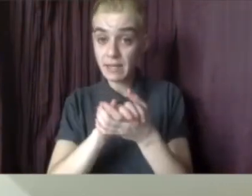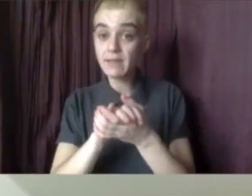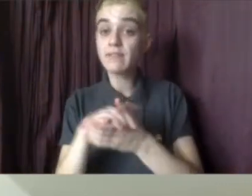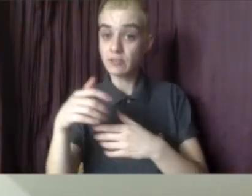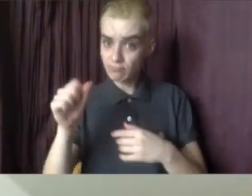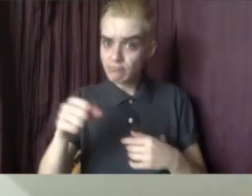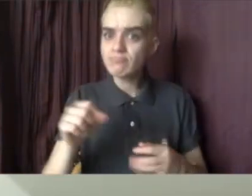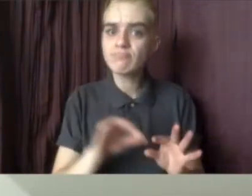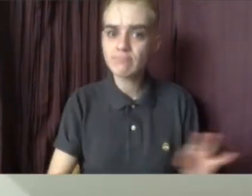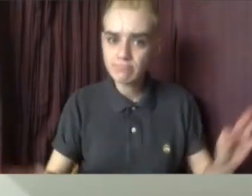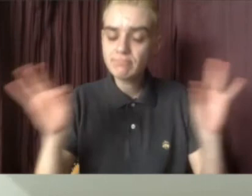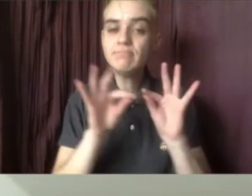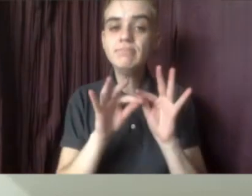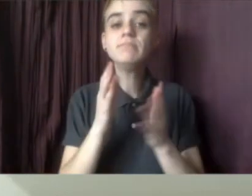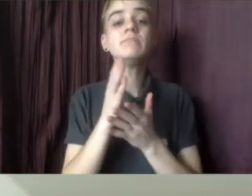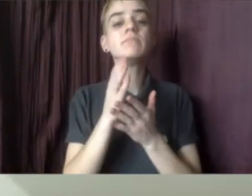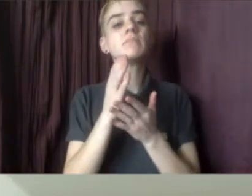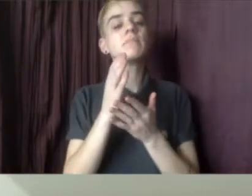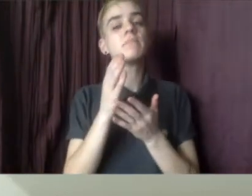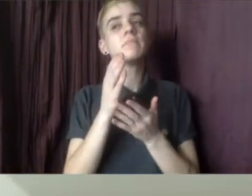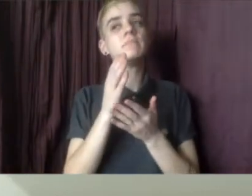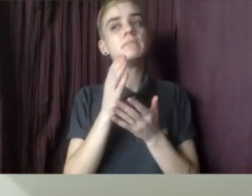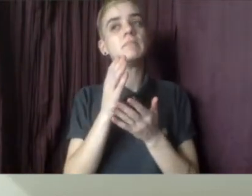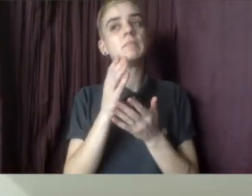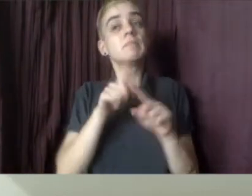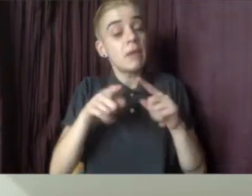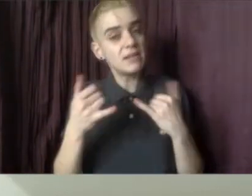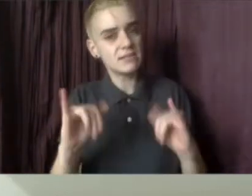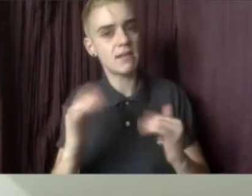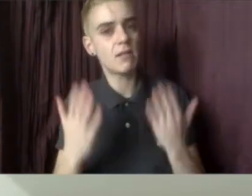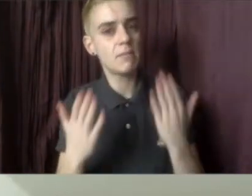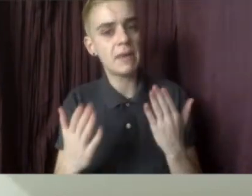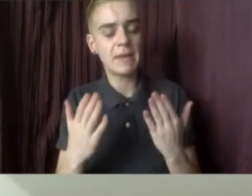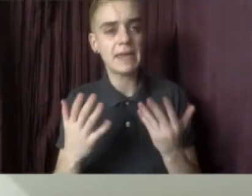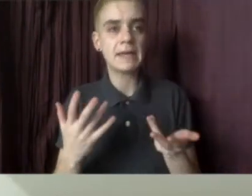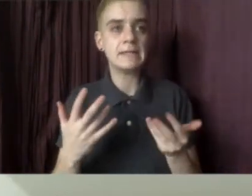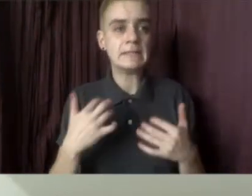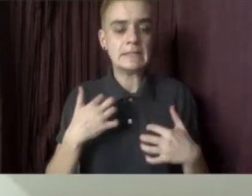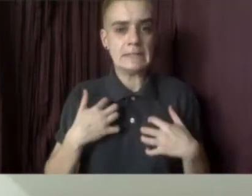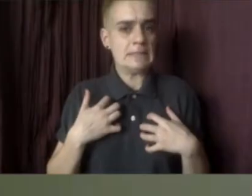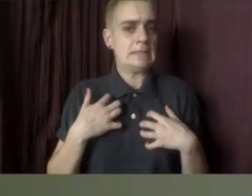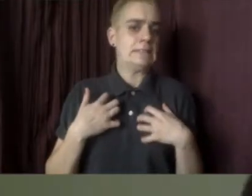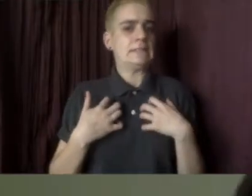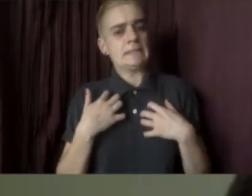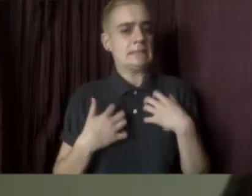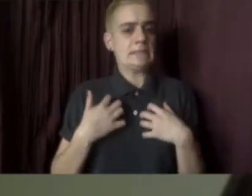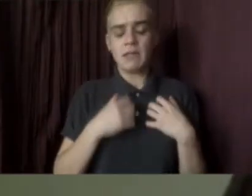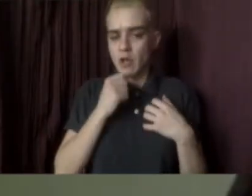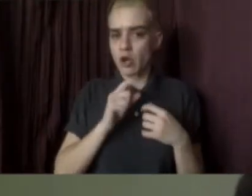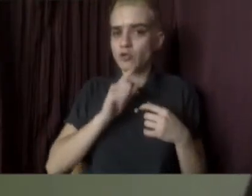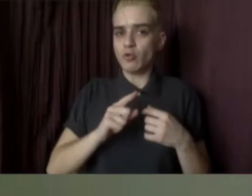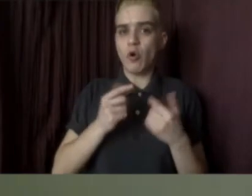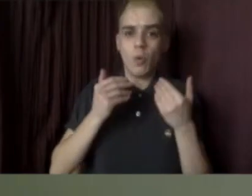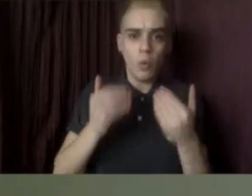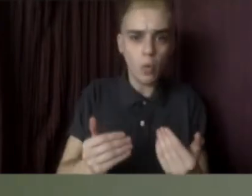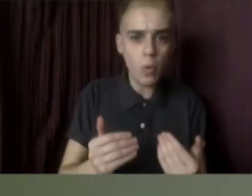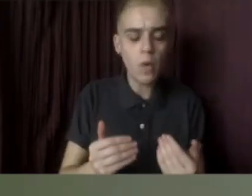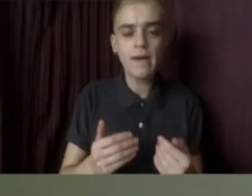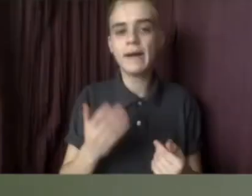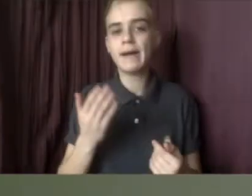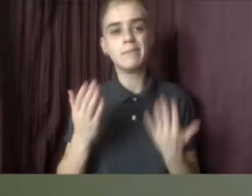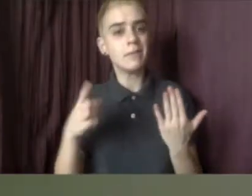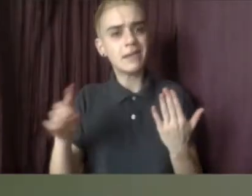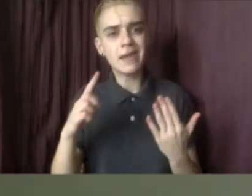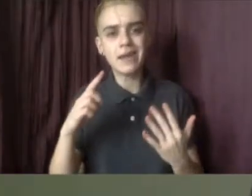churches engaged in this work? I think it starts with simply